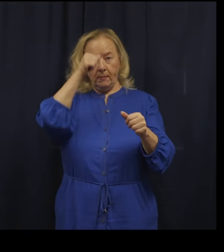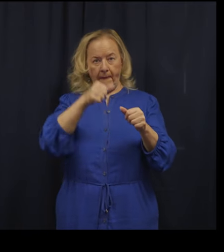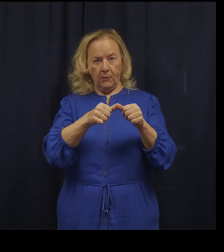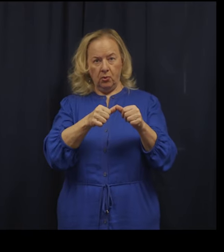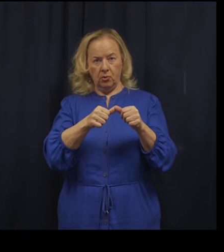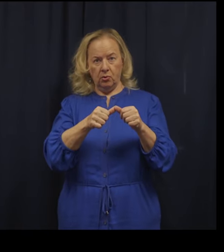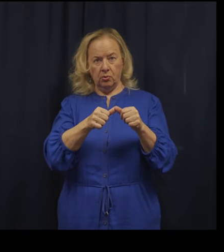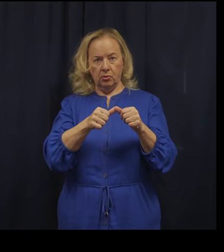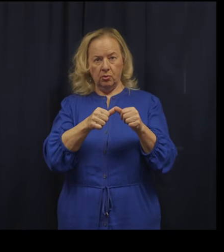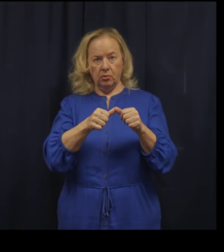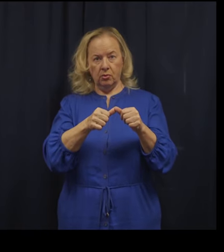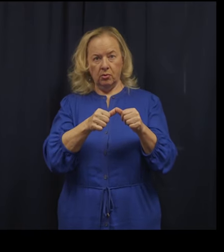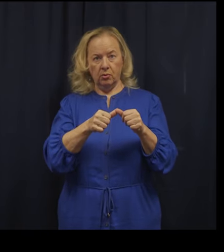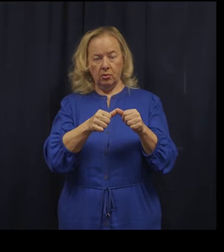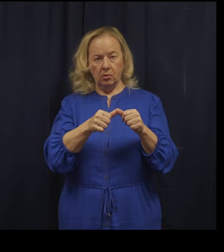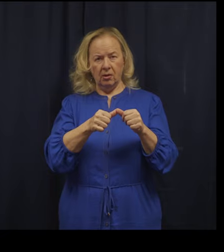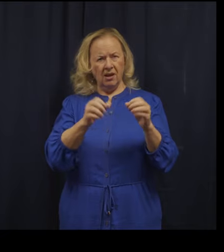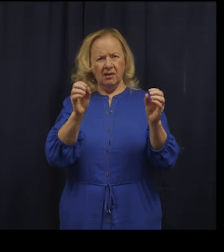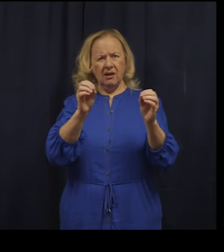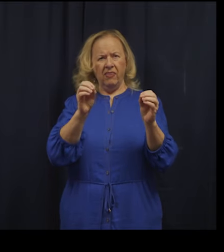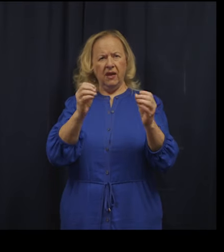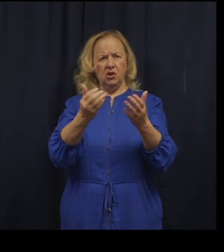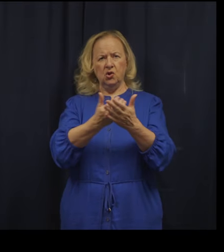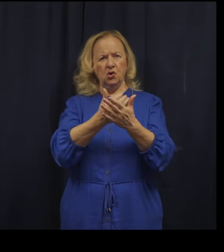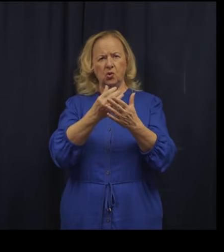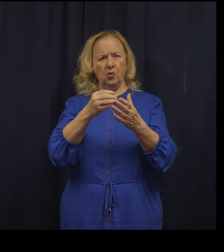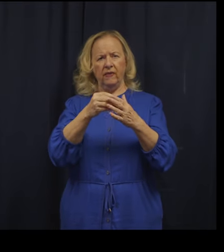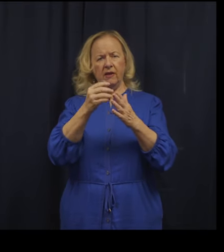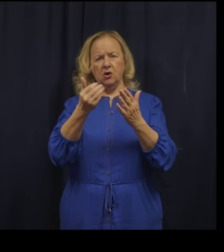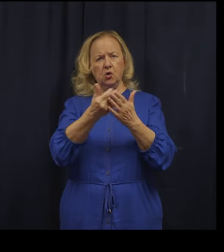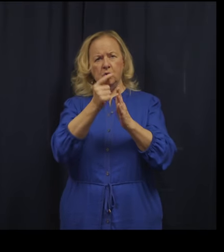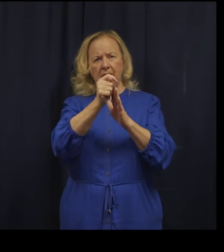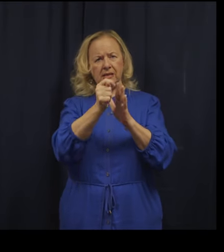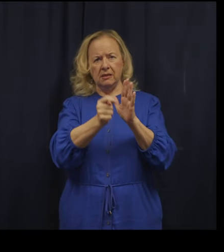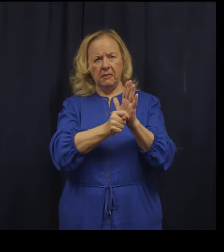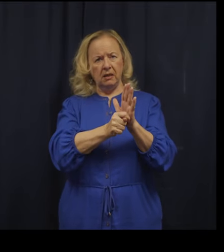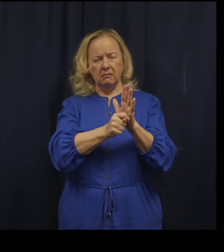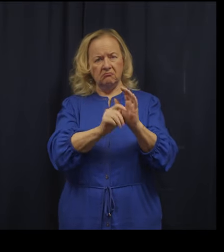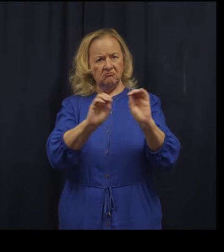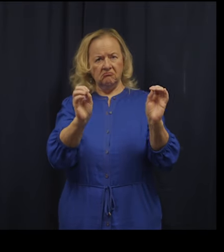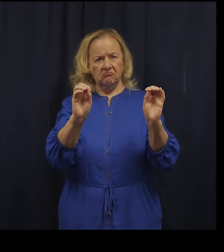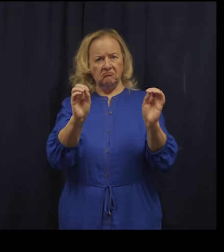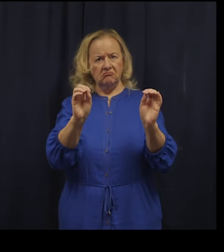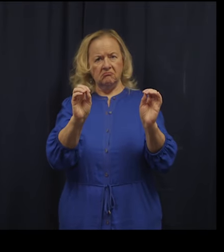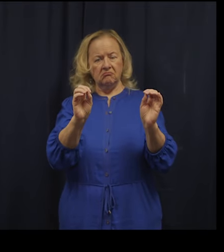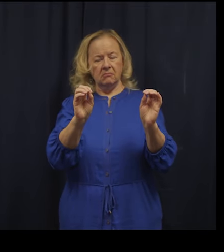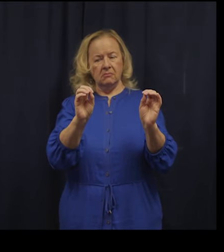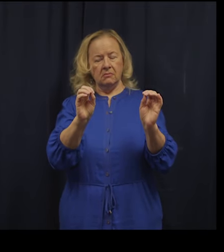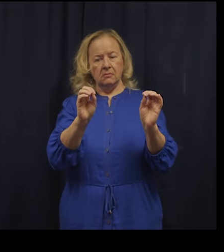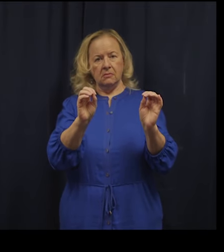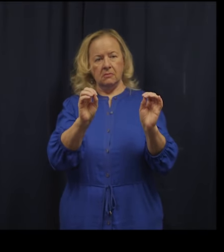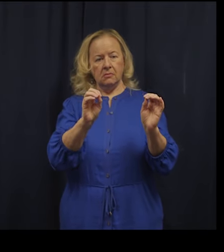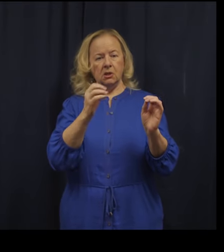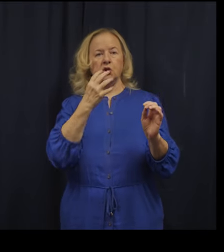Remember, there's nothing new in the New Testament. It's just the